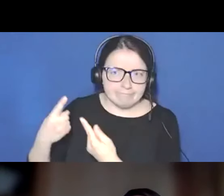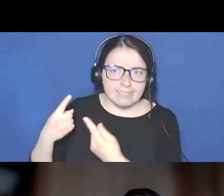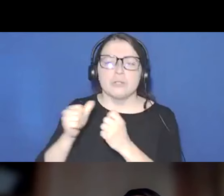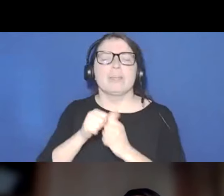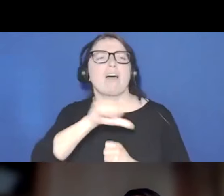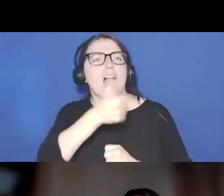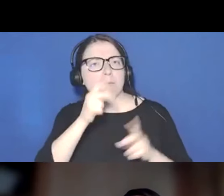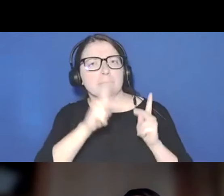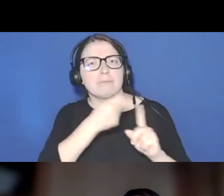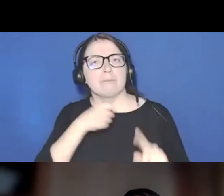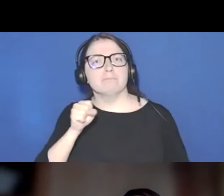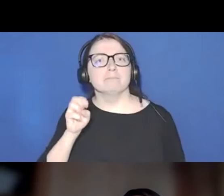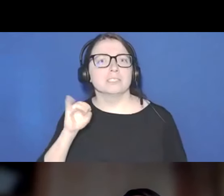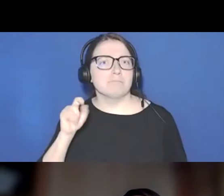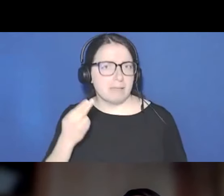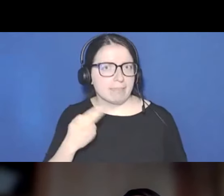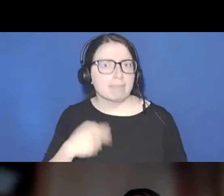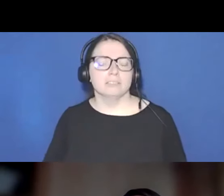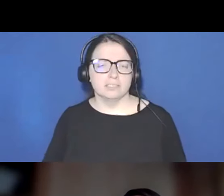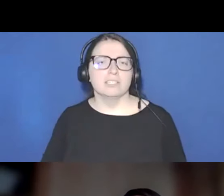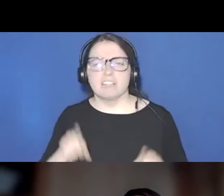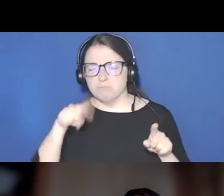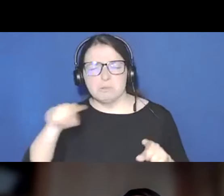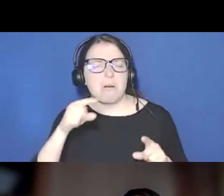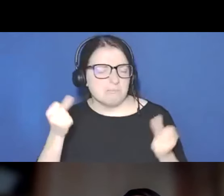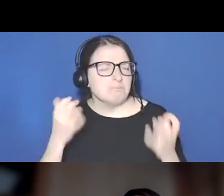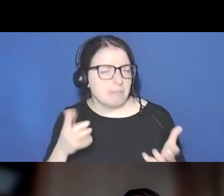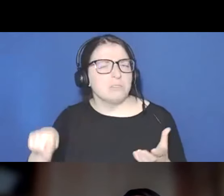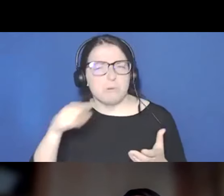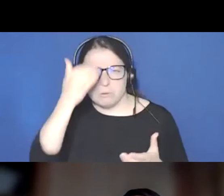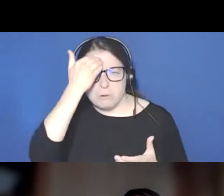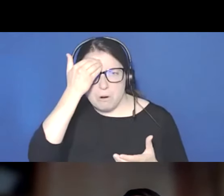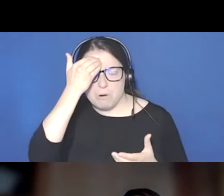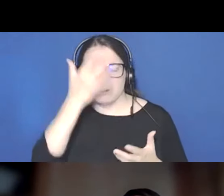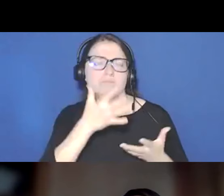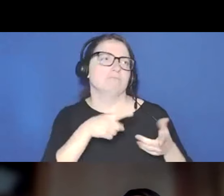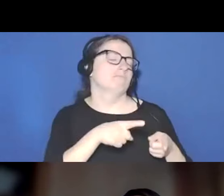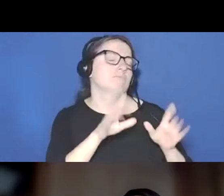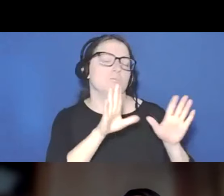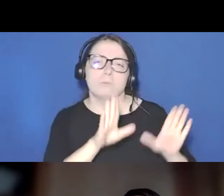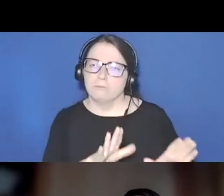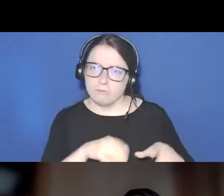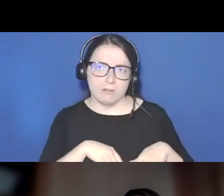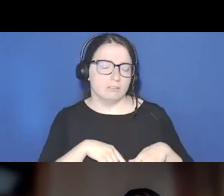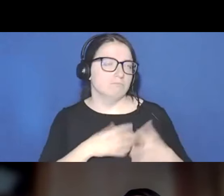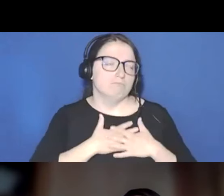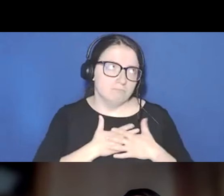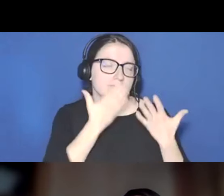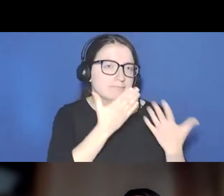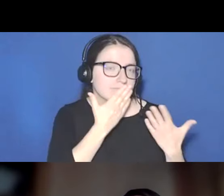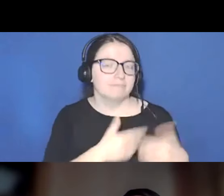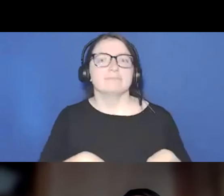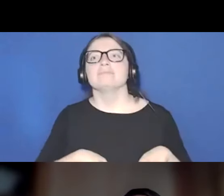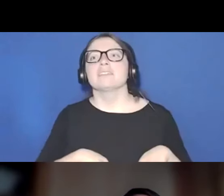of you know, and we have a debt of gratitude for him on so many levels, which